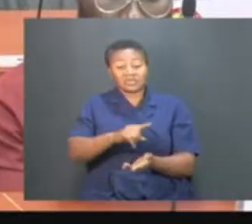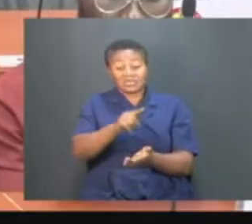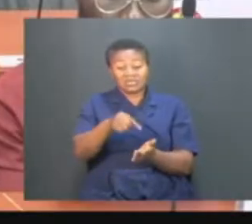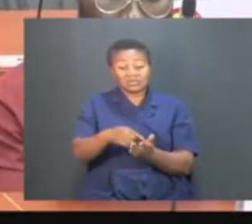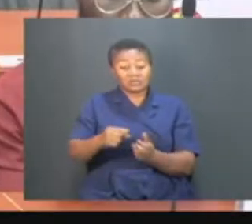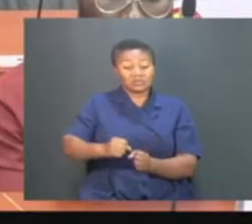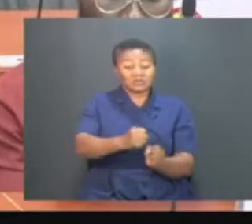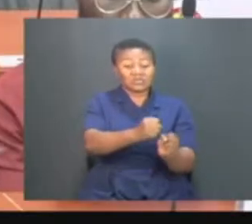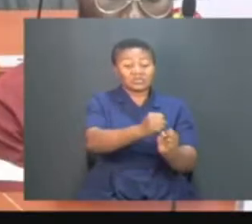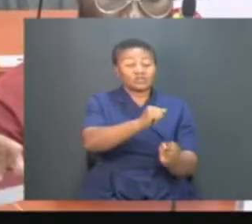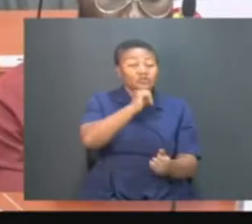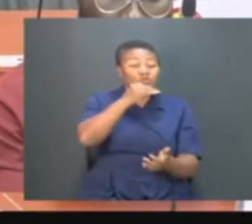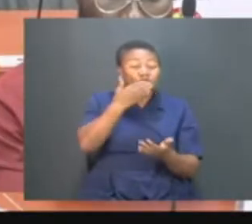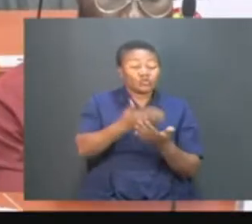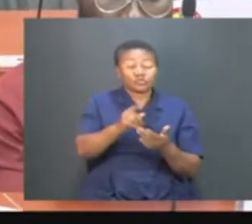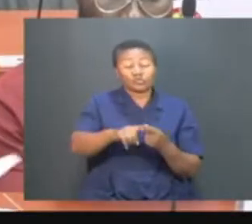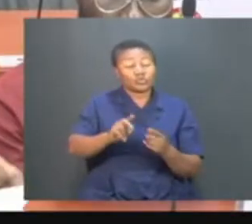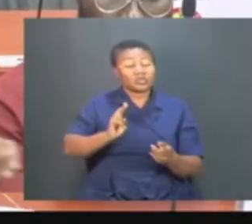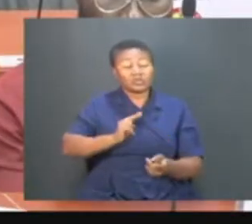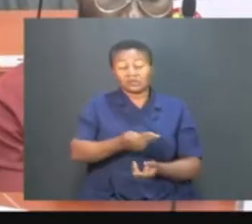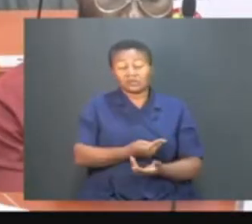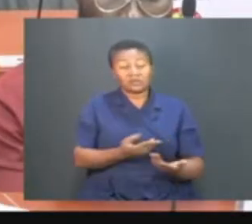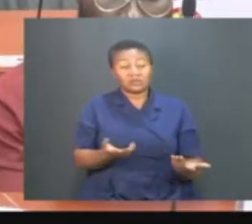to us. Mr. Speaker,